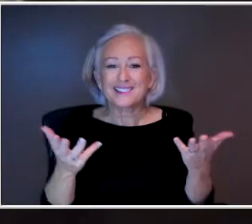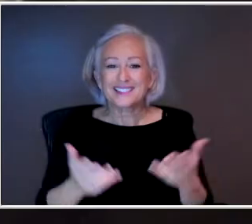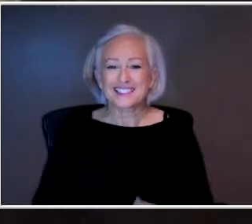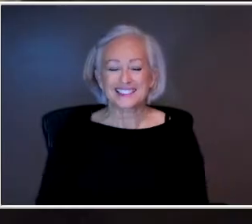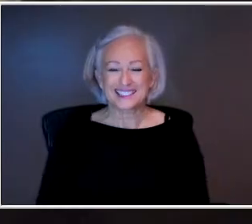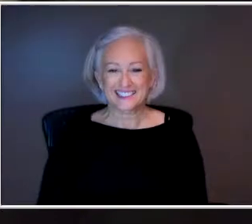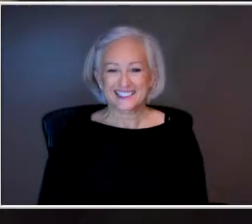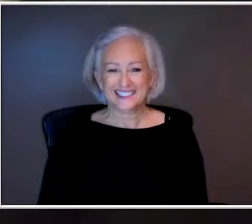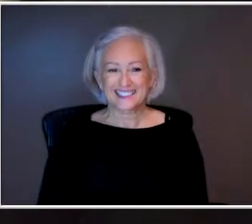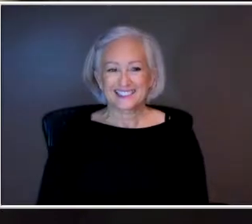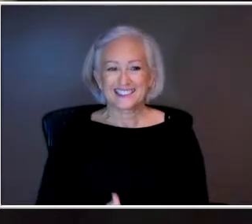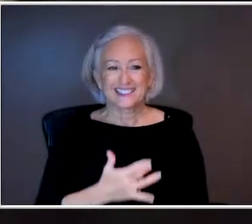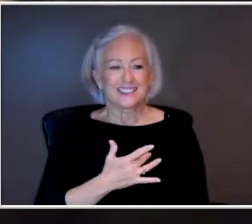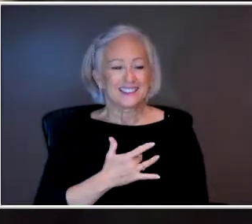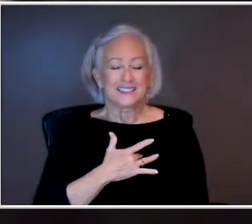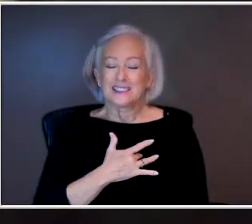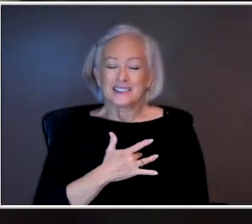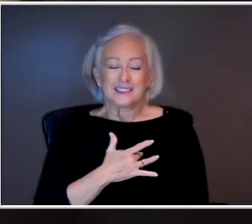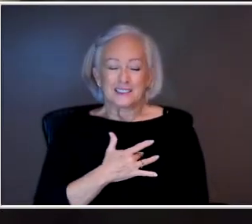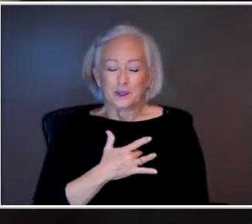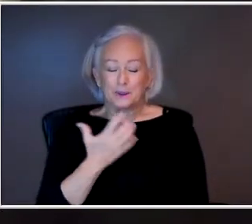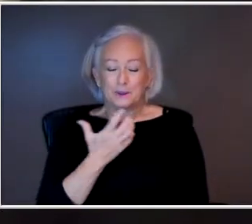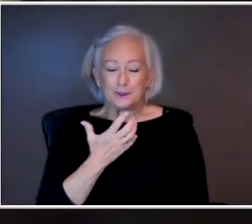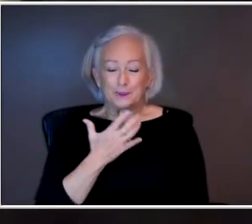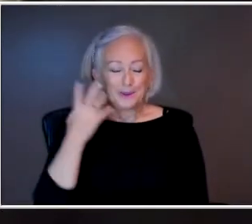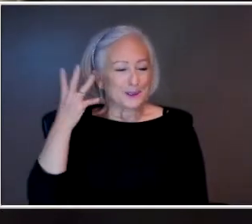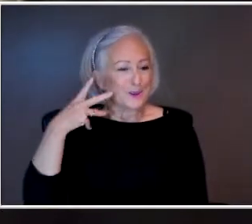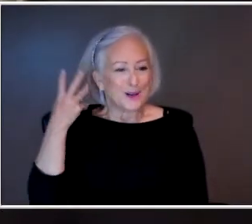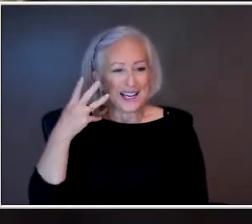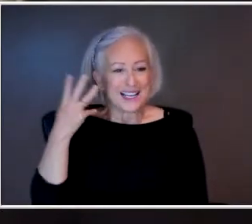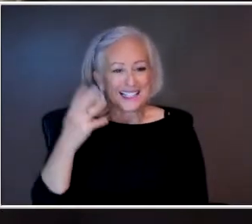It's kind of crazy to think about,